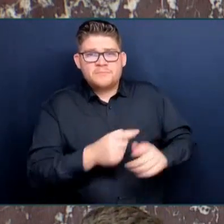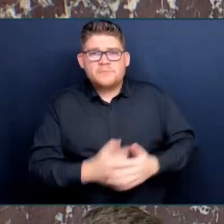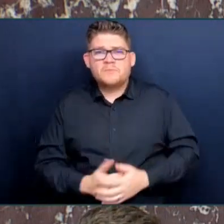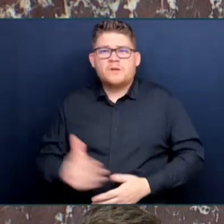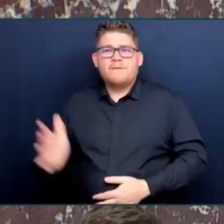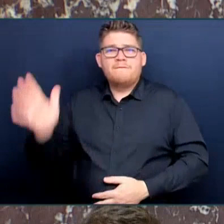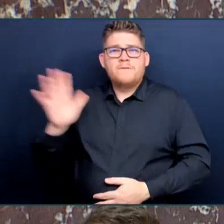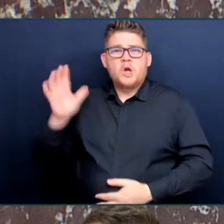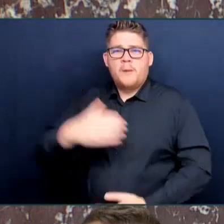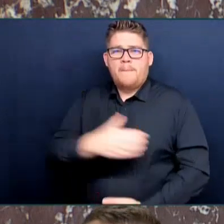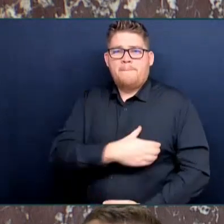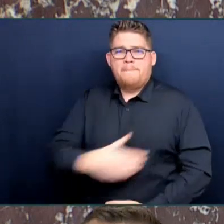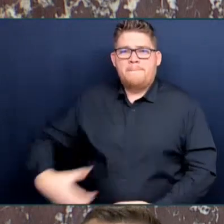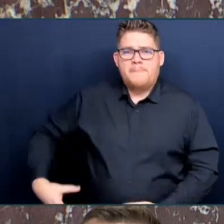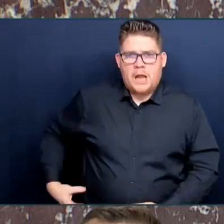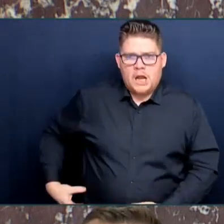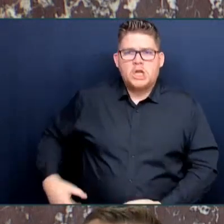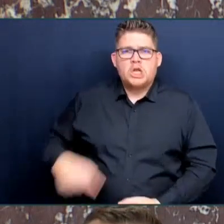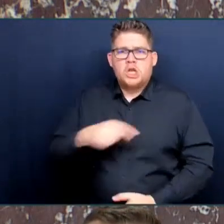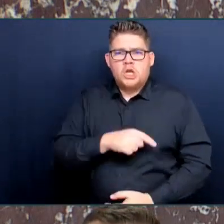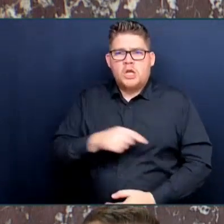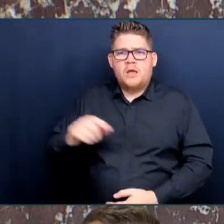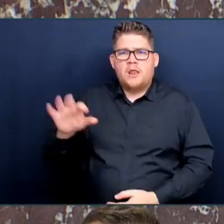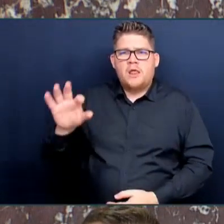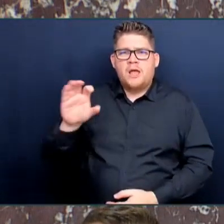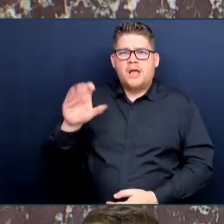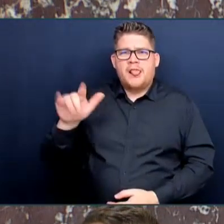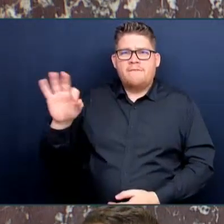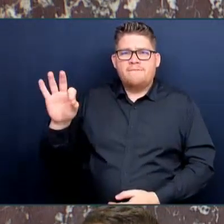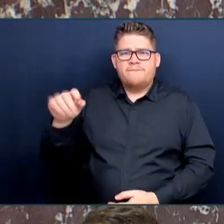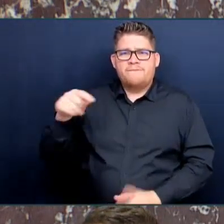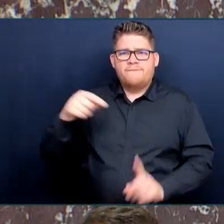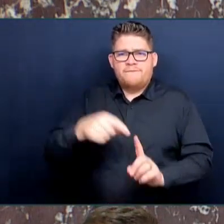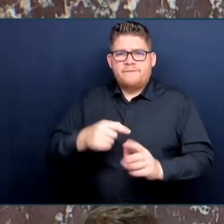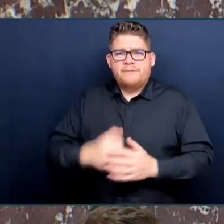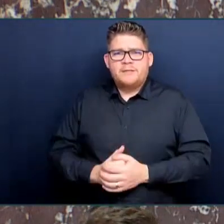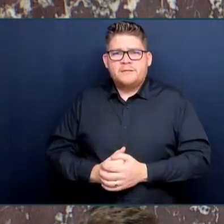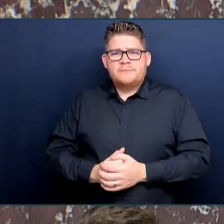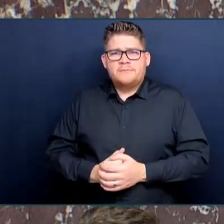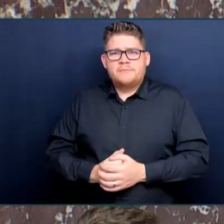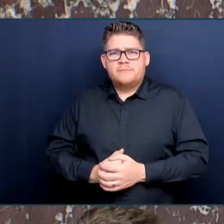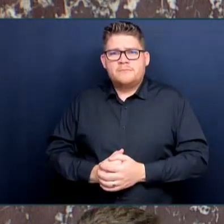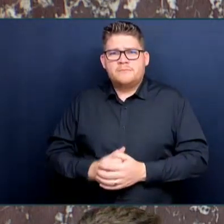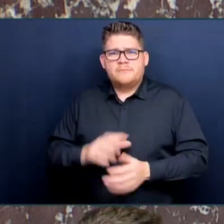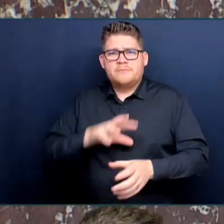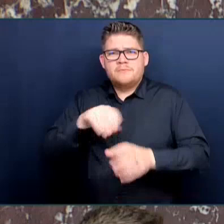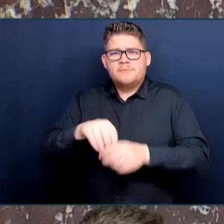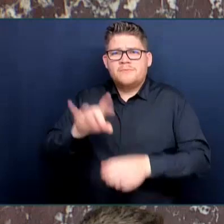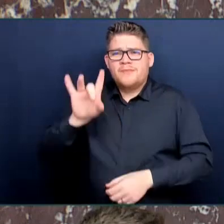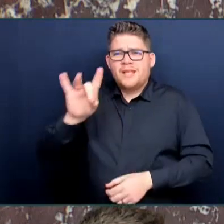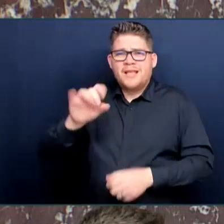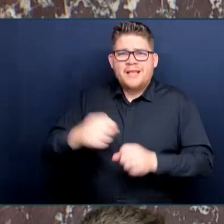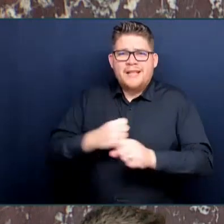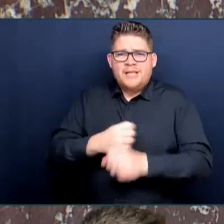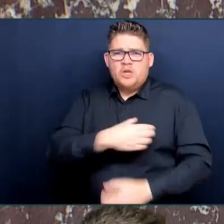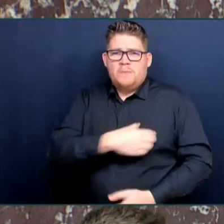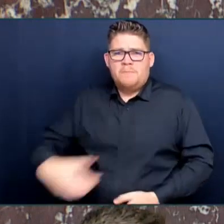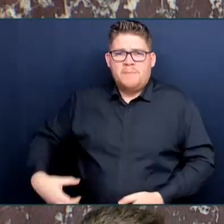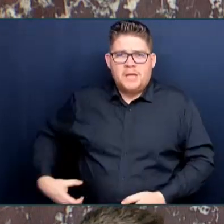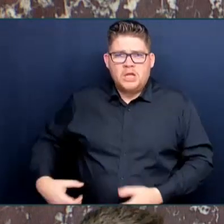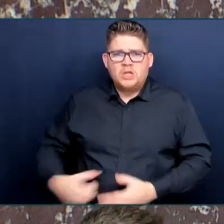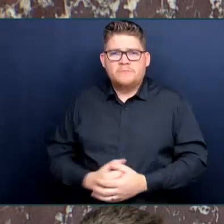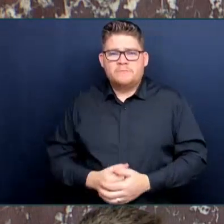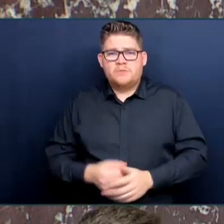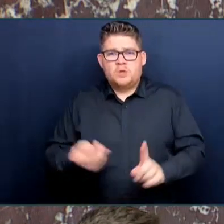had served 8 years as the mayor. Pat was a councillor with him then. They also served on council together in the 80s. In fact, my father was on some of